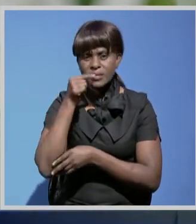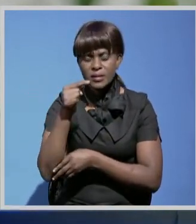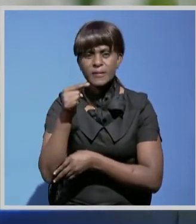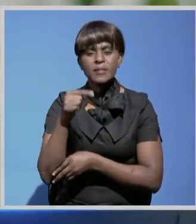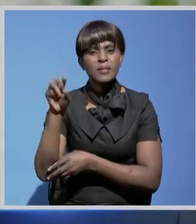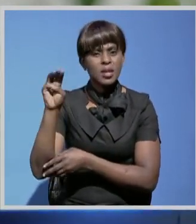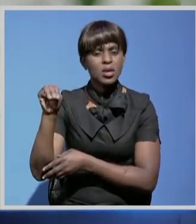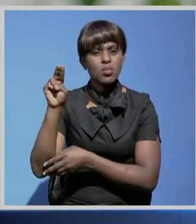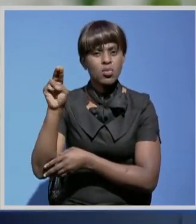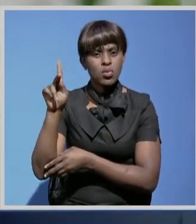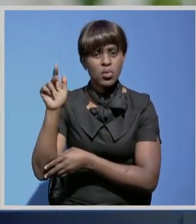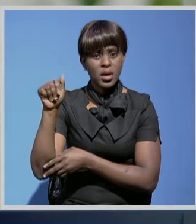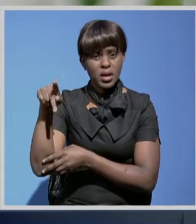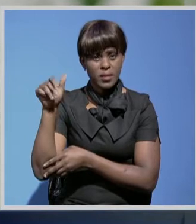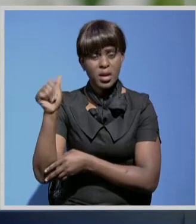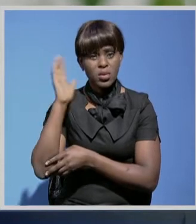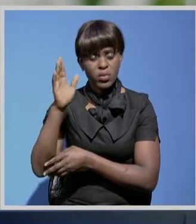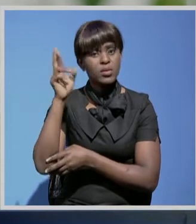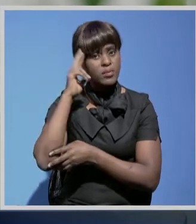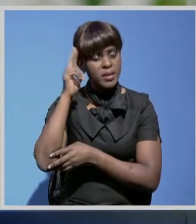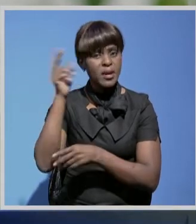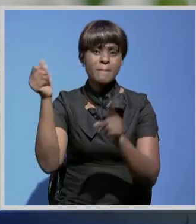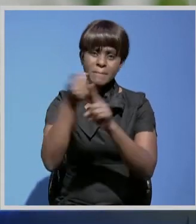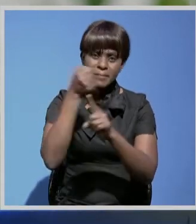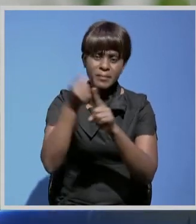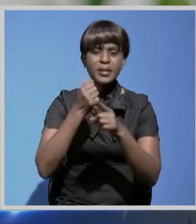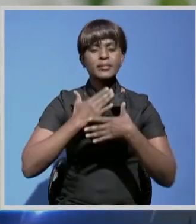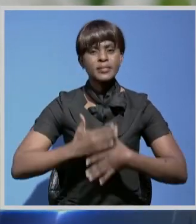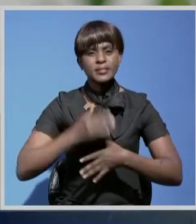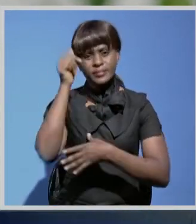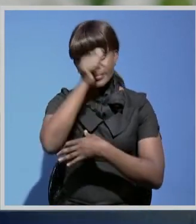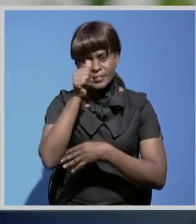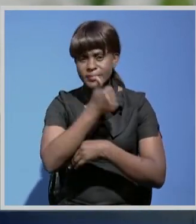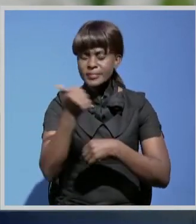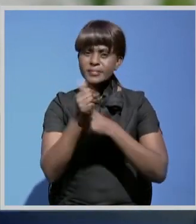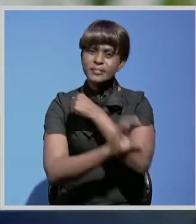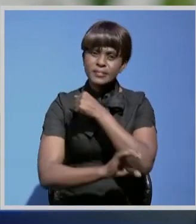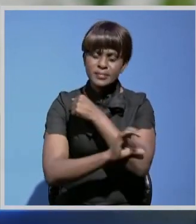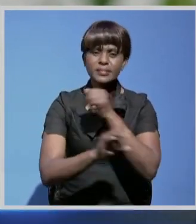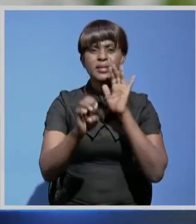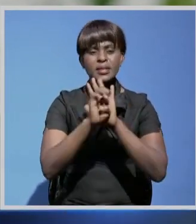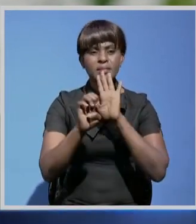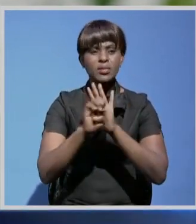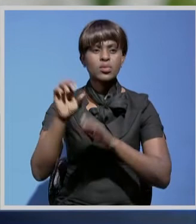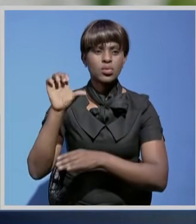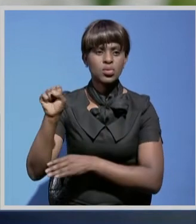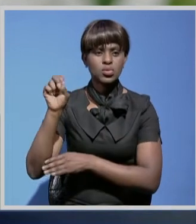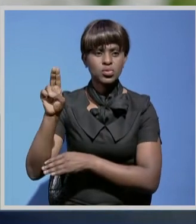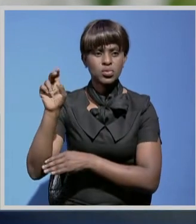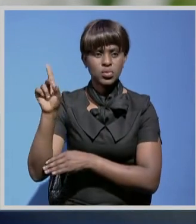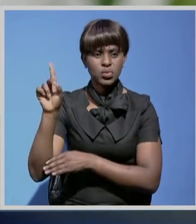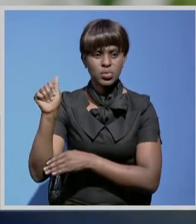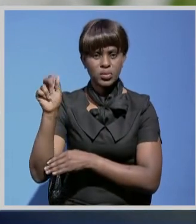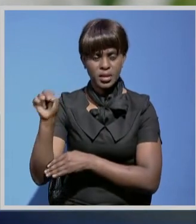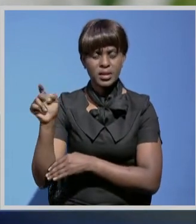Mr. Mkapa will also be remembered for championing peace in Africa and other African countries such as Sudan. President Lungu